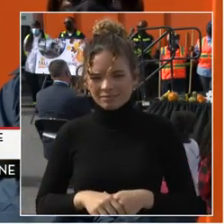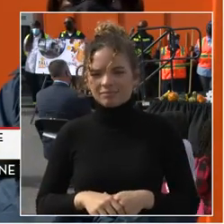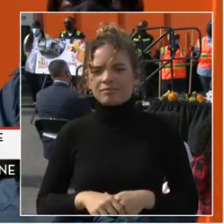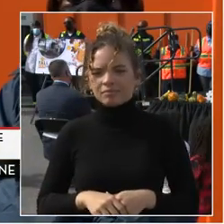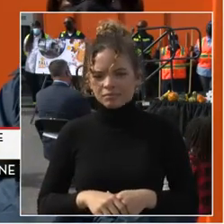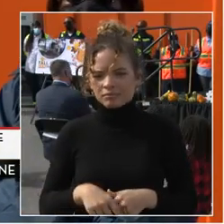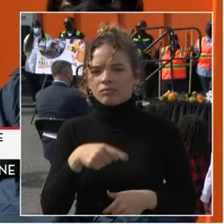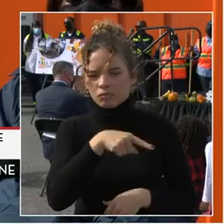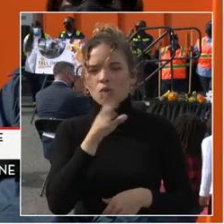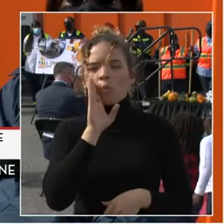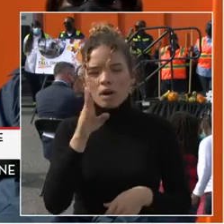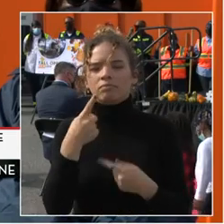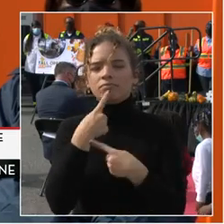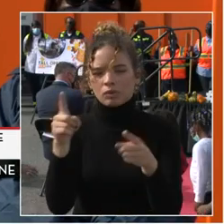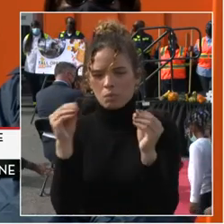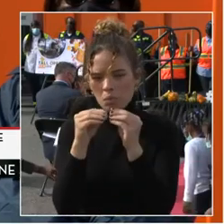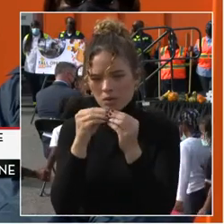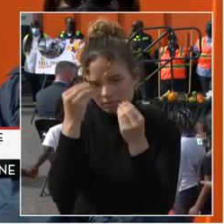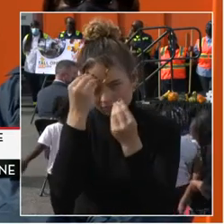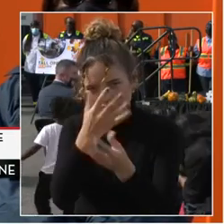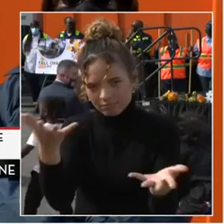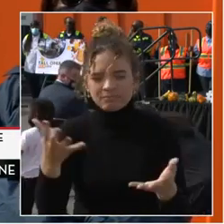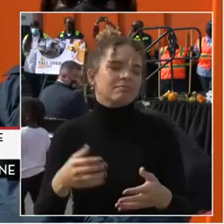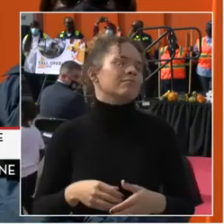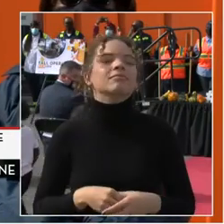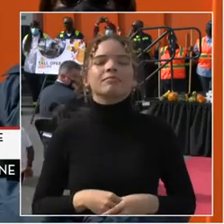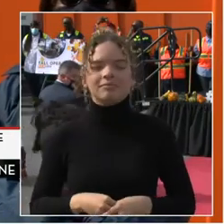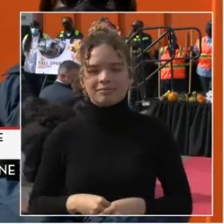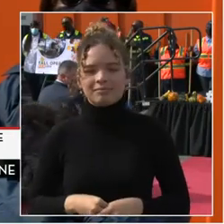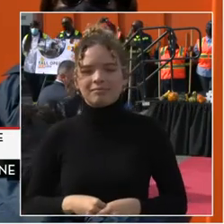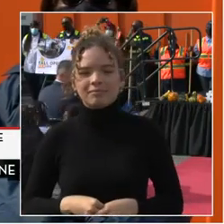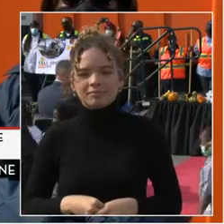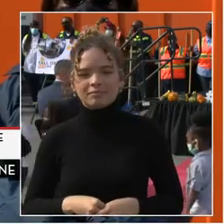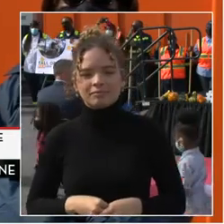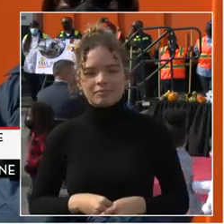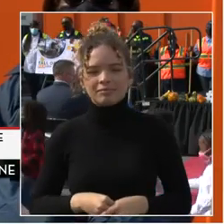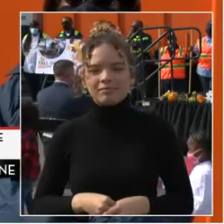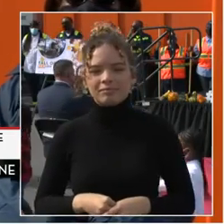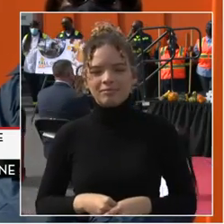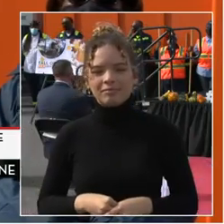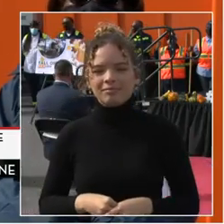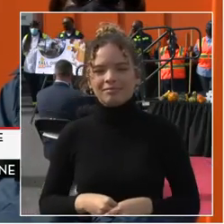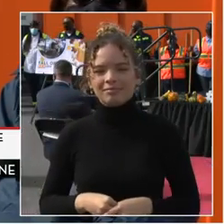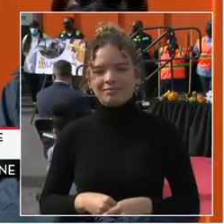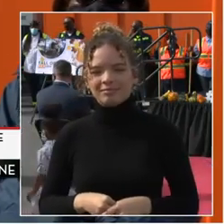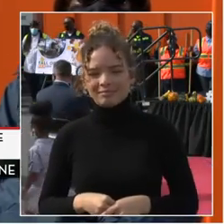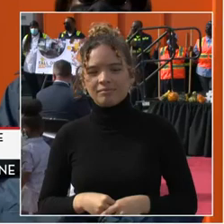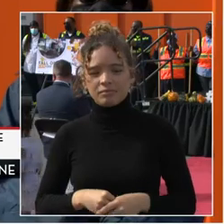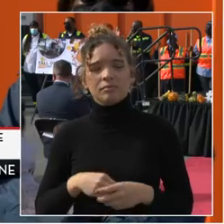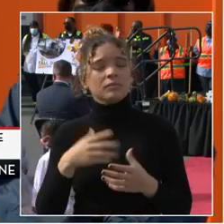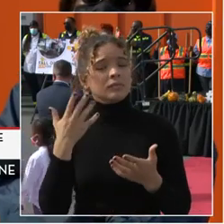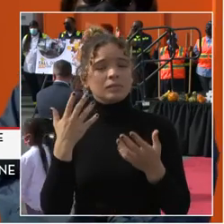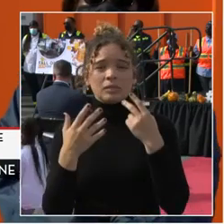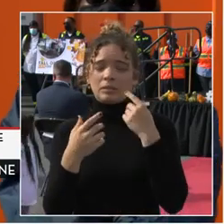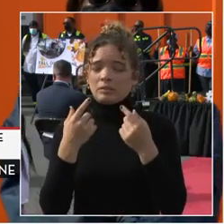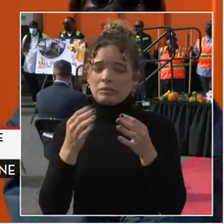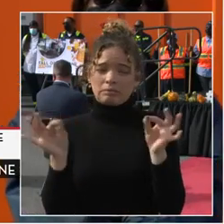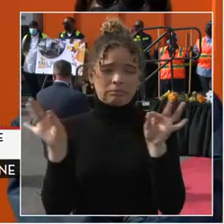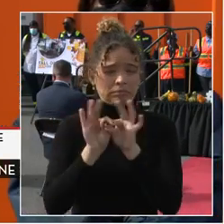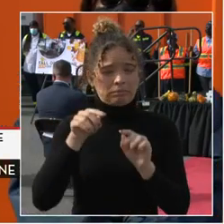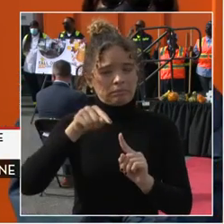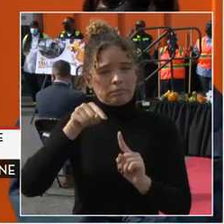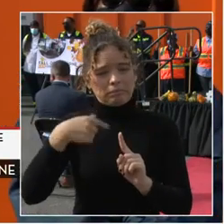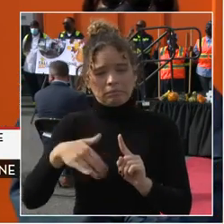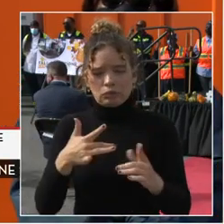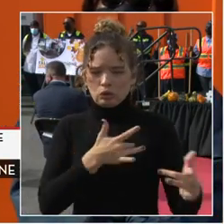But tomorrow, I think, is when we're most concerned about. Yes, sir. David Kaplan with Fox 5.